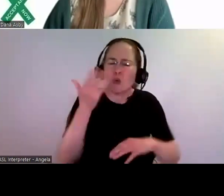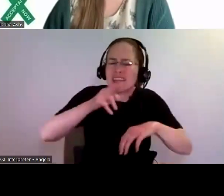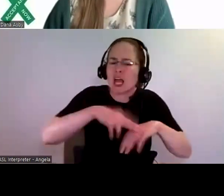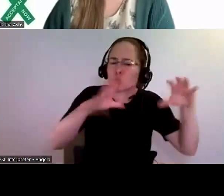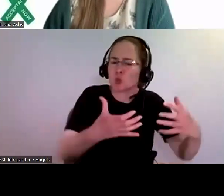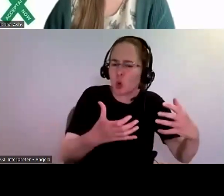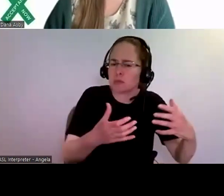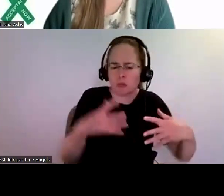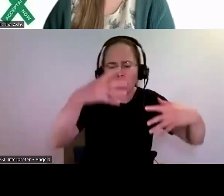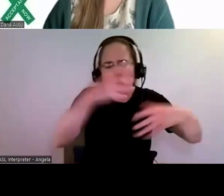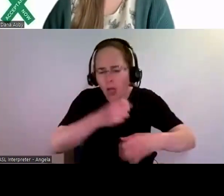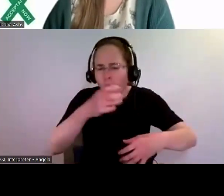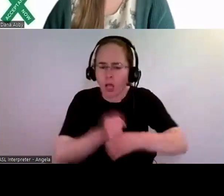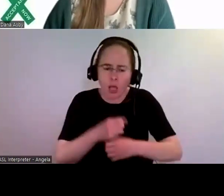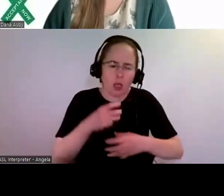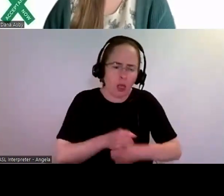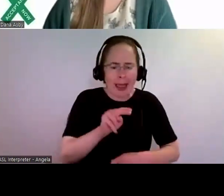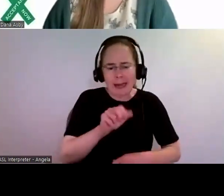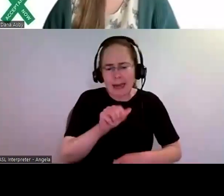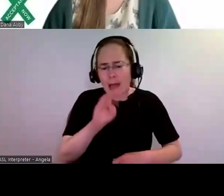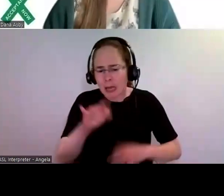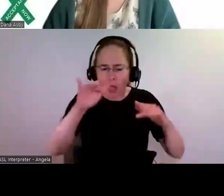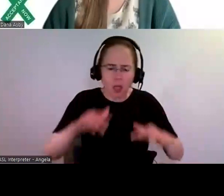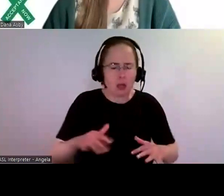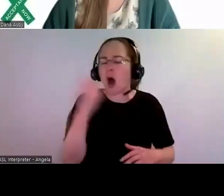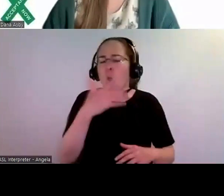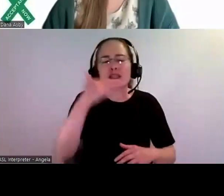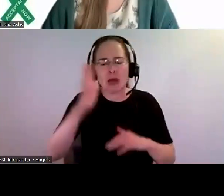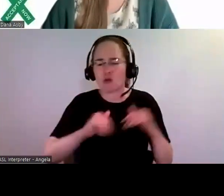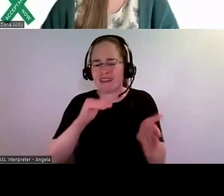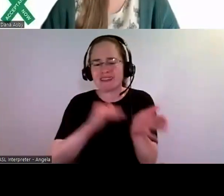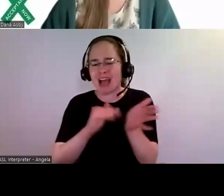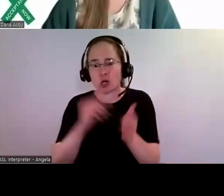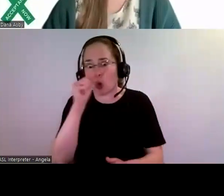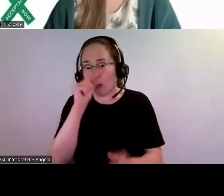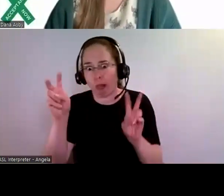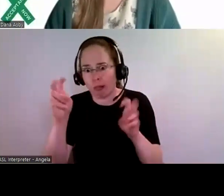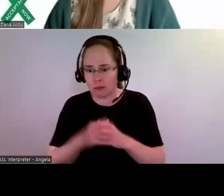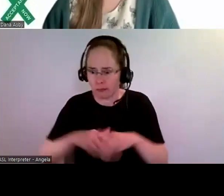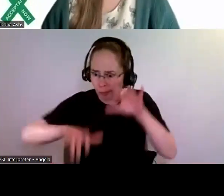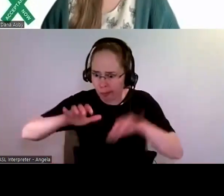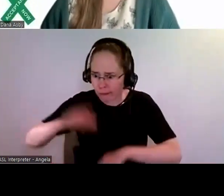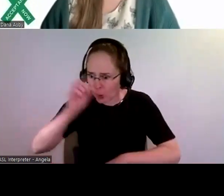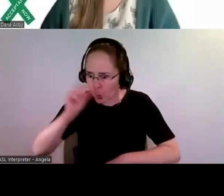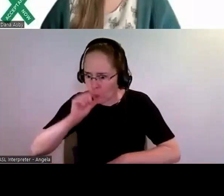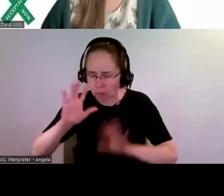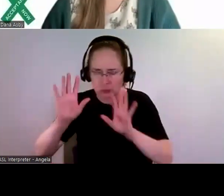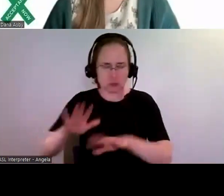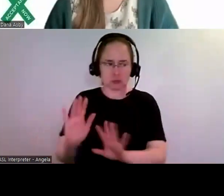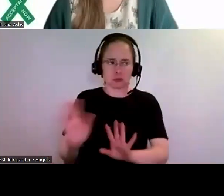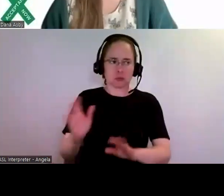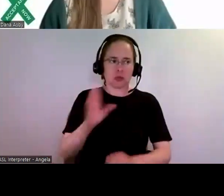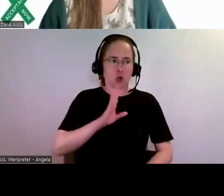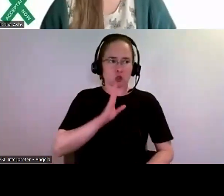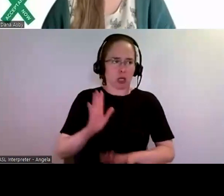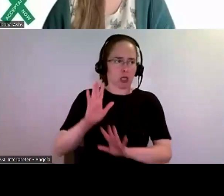these different acronyms we've thrown out are always going to trump Dr. Google. Just Googling something has got to be, it's so